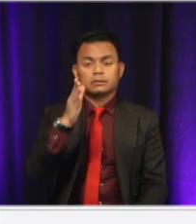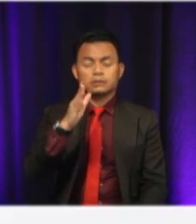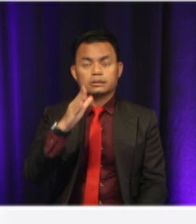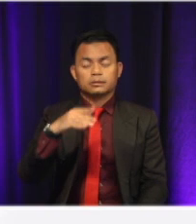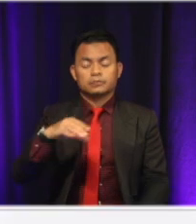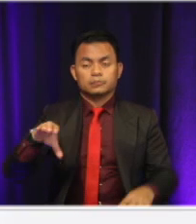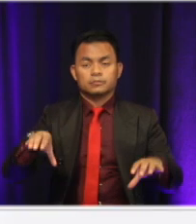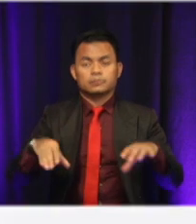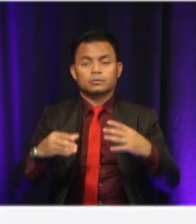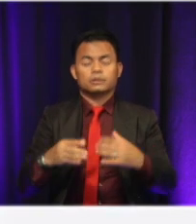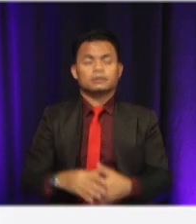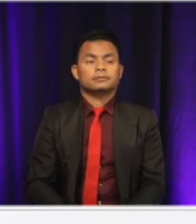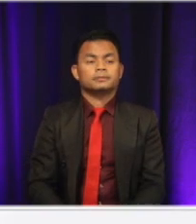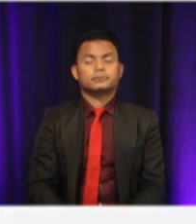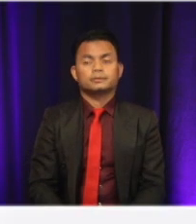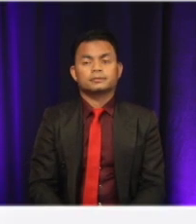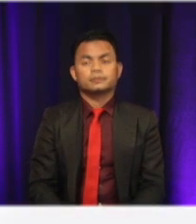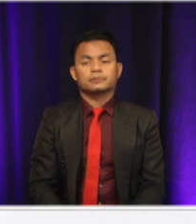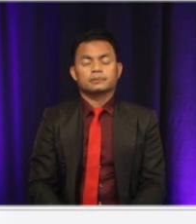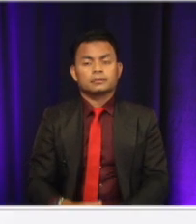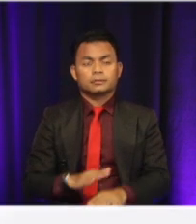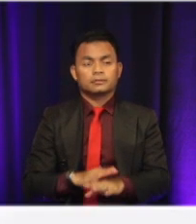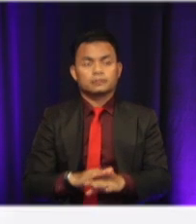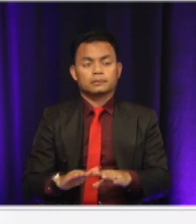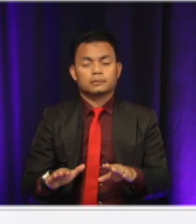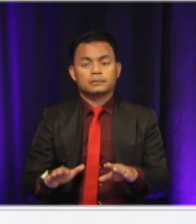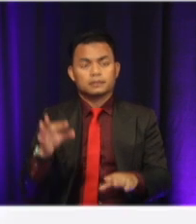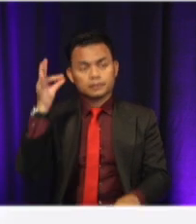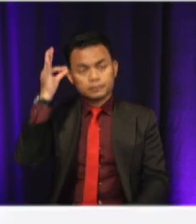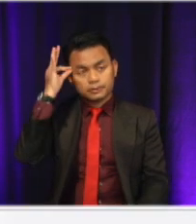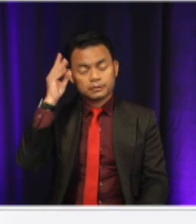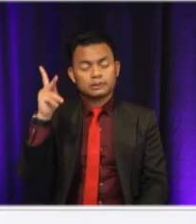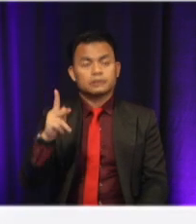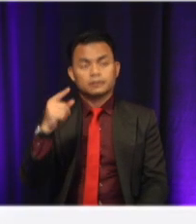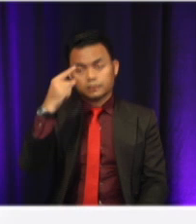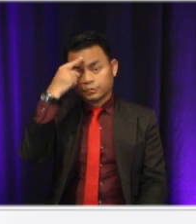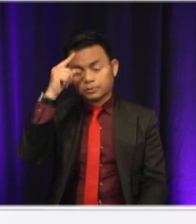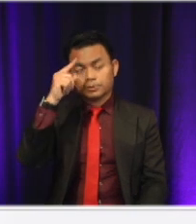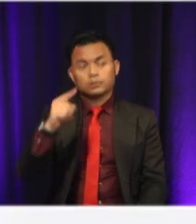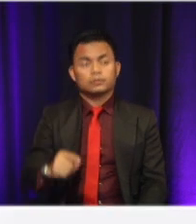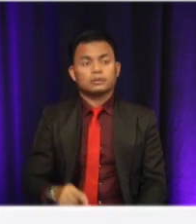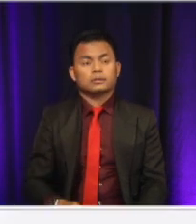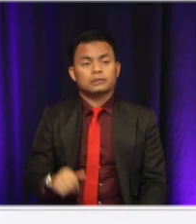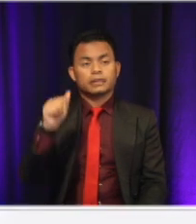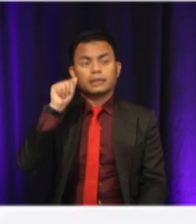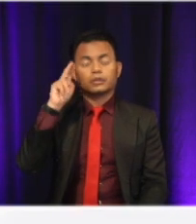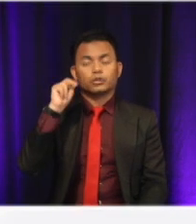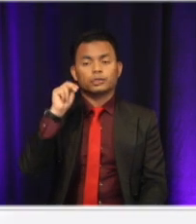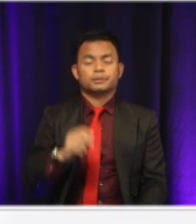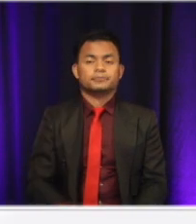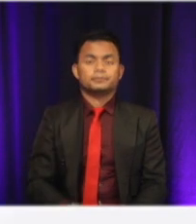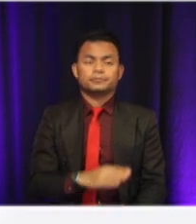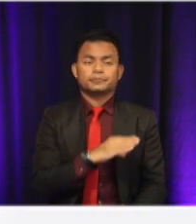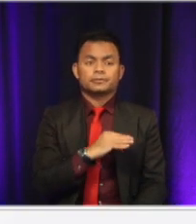treatment towards him. It does not happen to Antonio because of Shylock's grand plan for